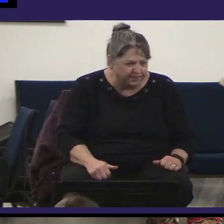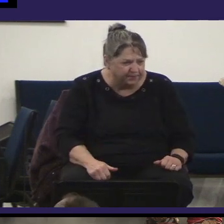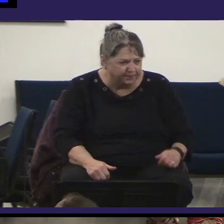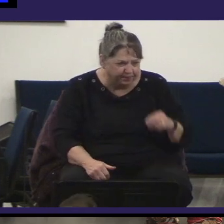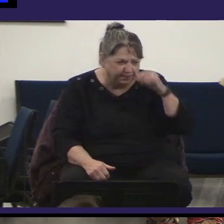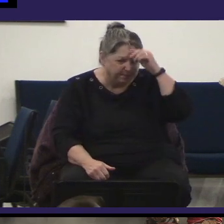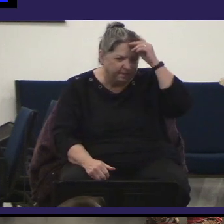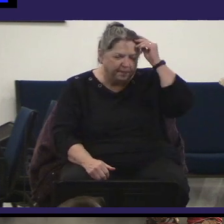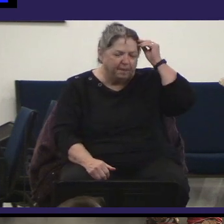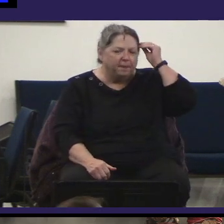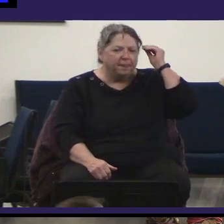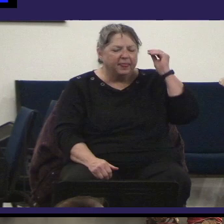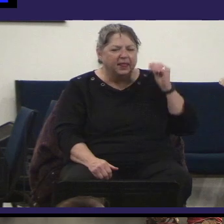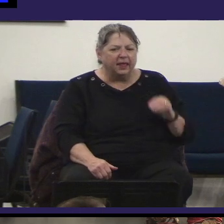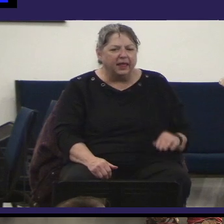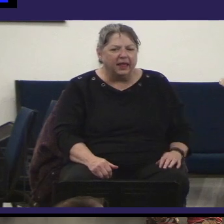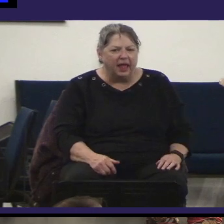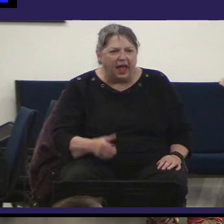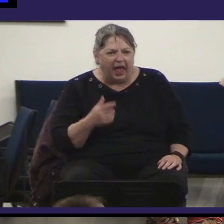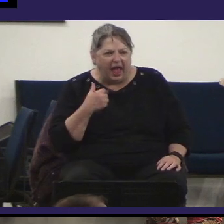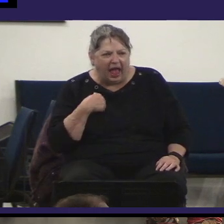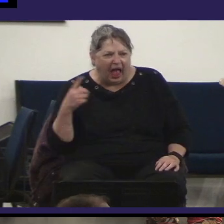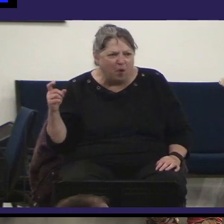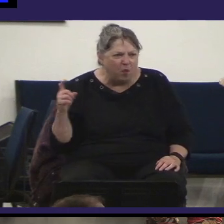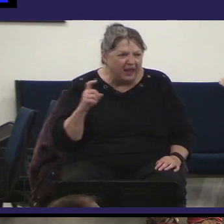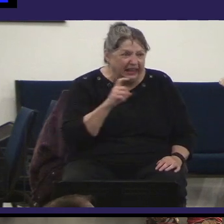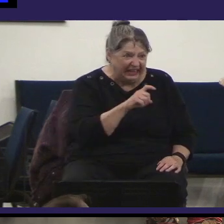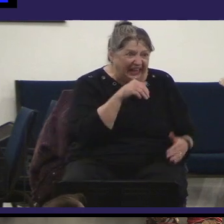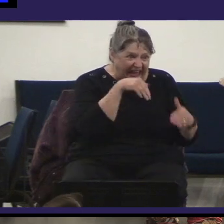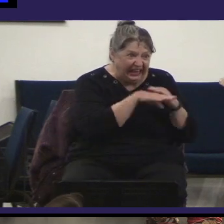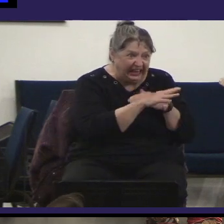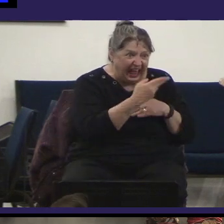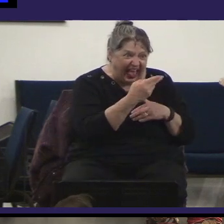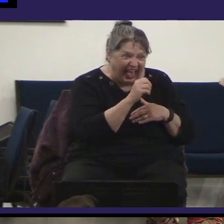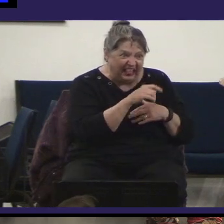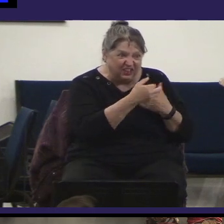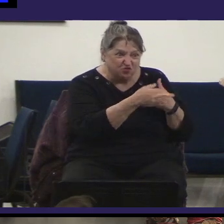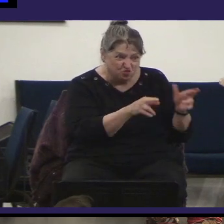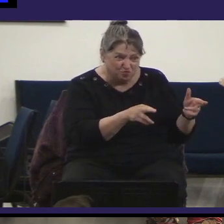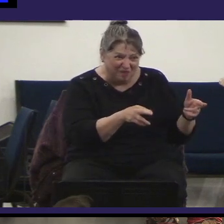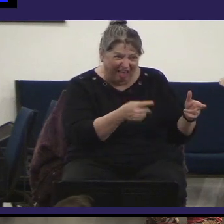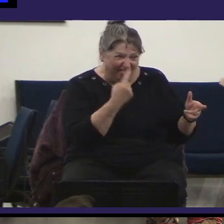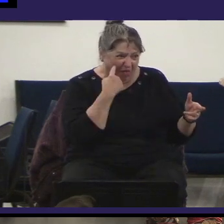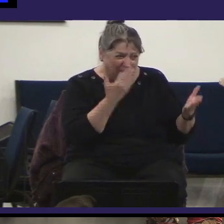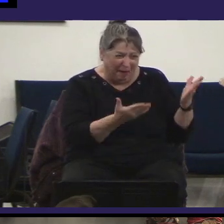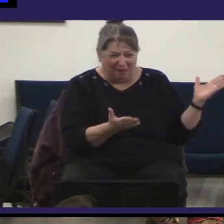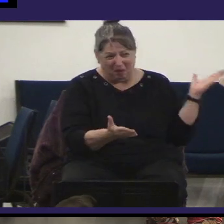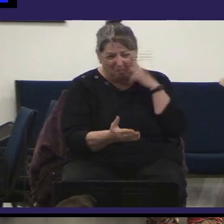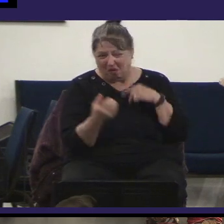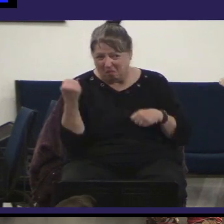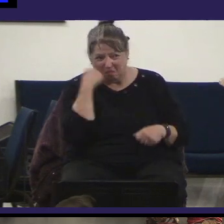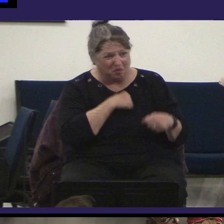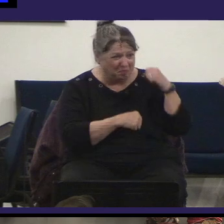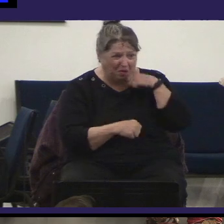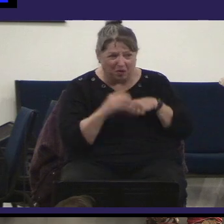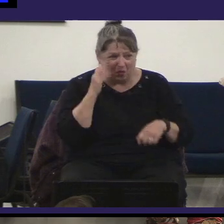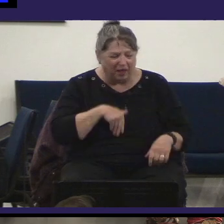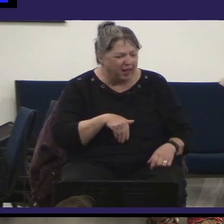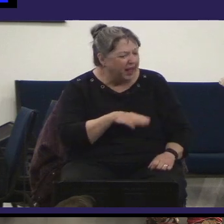people outside the door watching. Is she going to smack him upside his head or throw something at him? And I sat there and I paraphrased. I said, Helen, how you